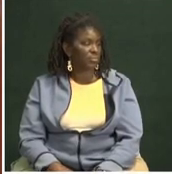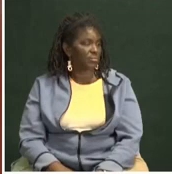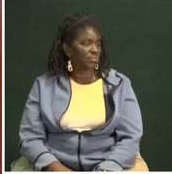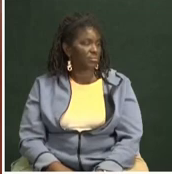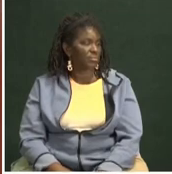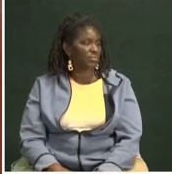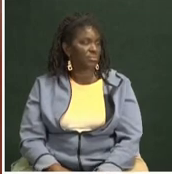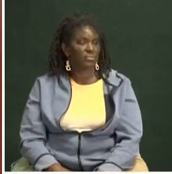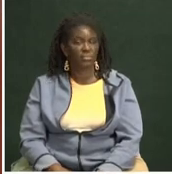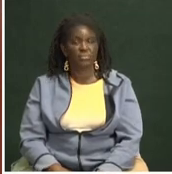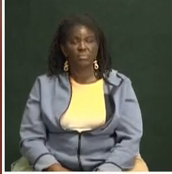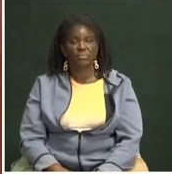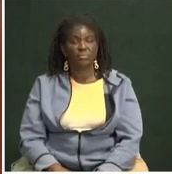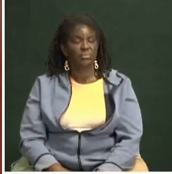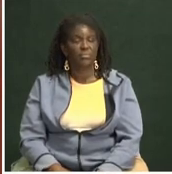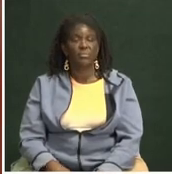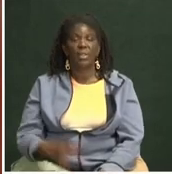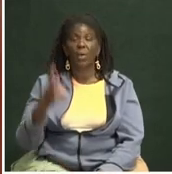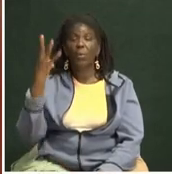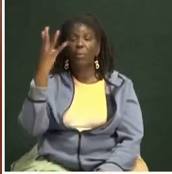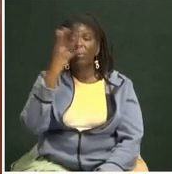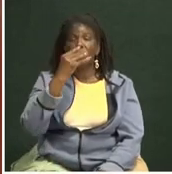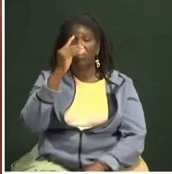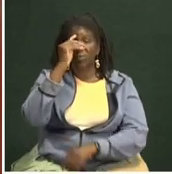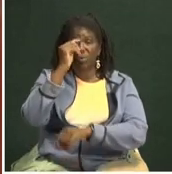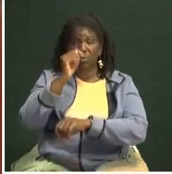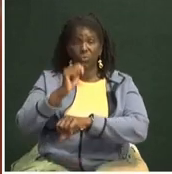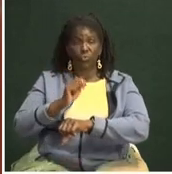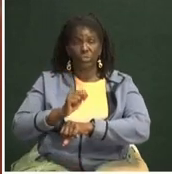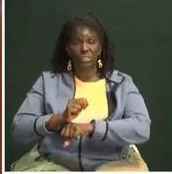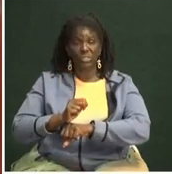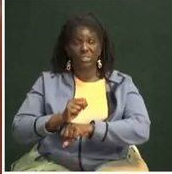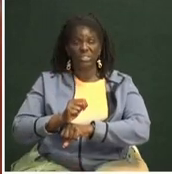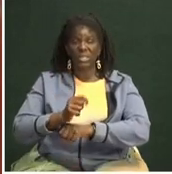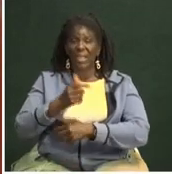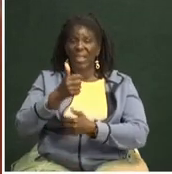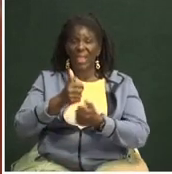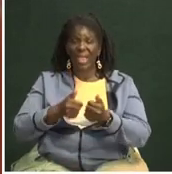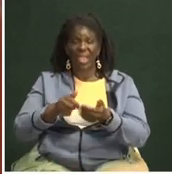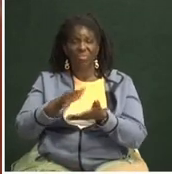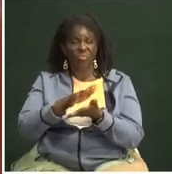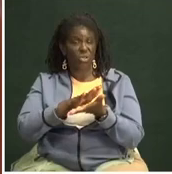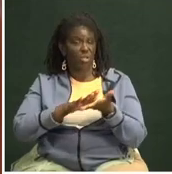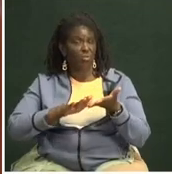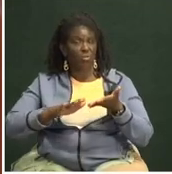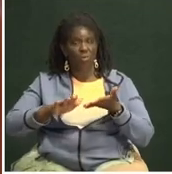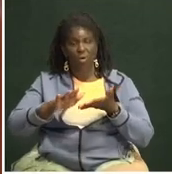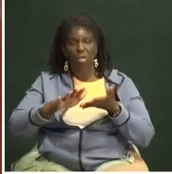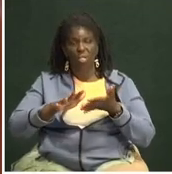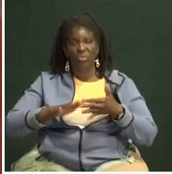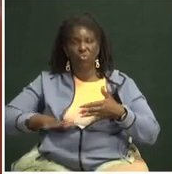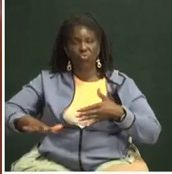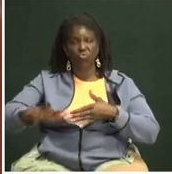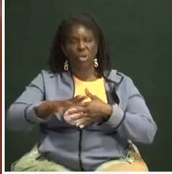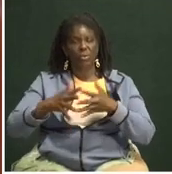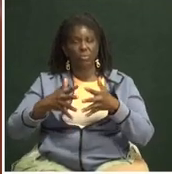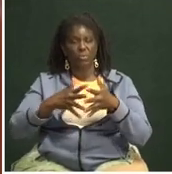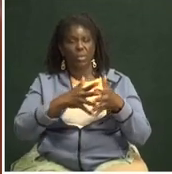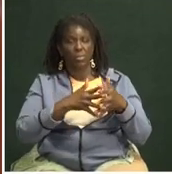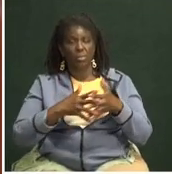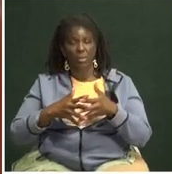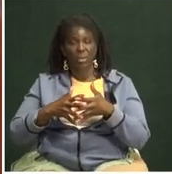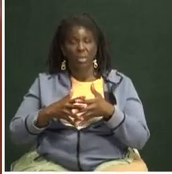There's a beautiful tradition at every institution across the country, but